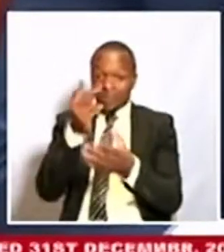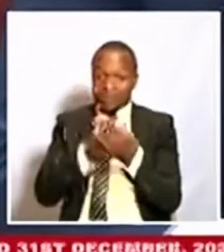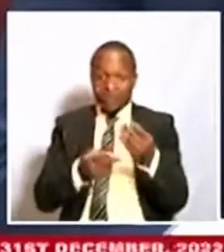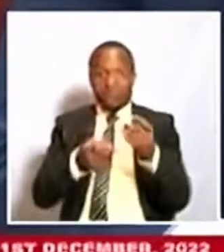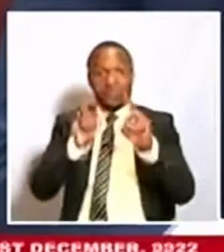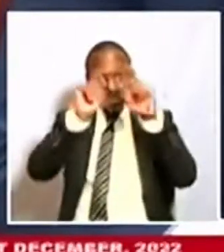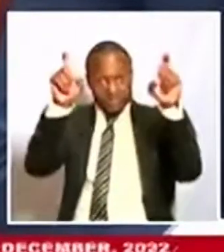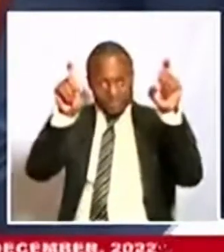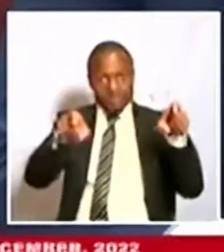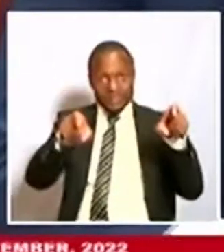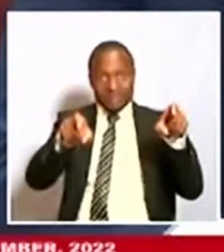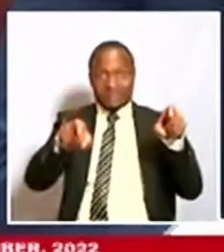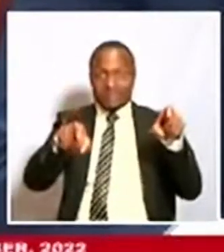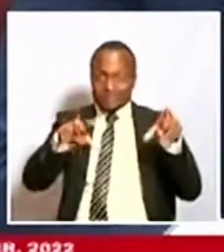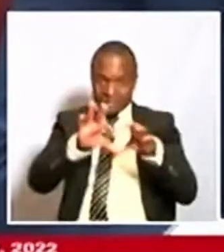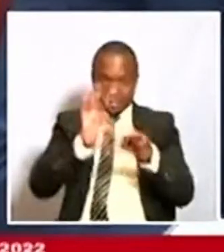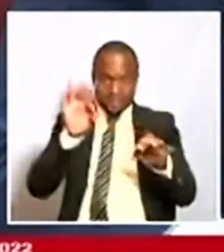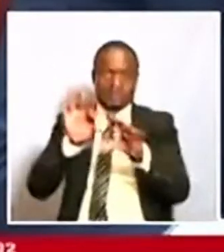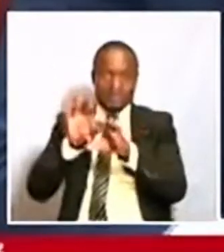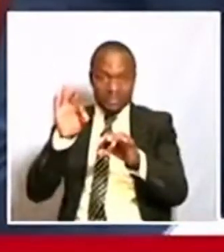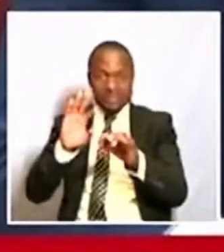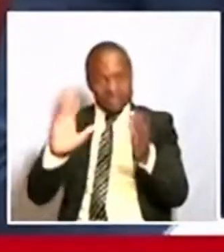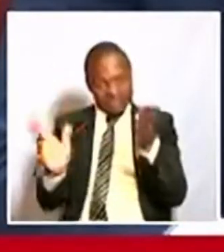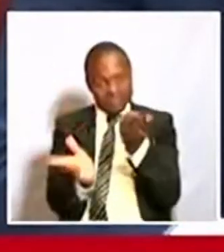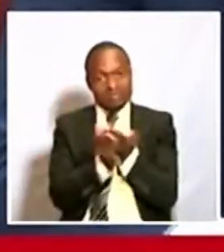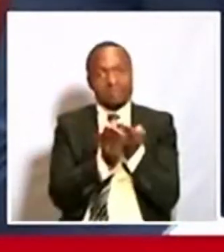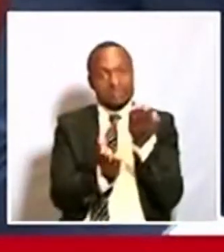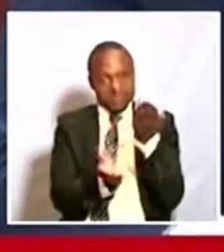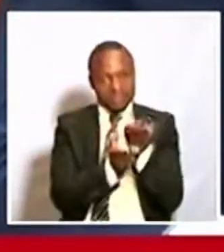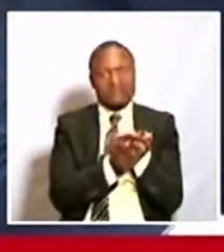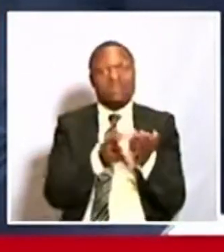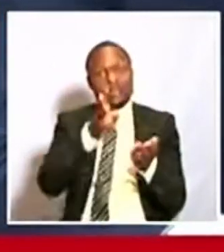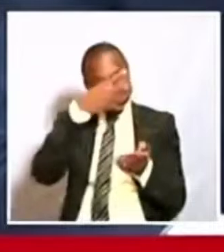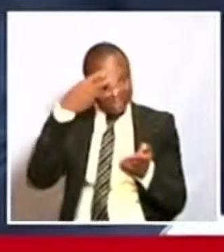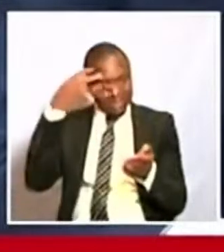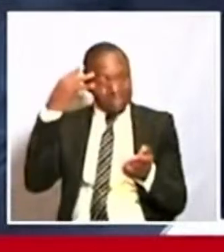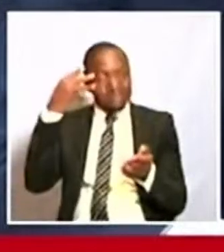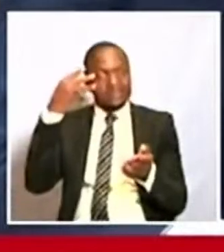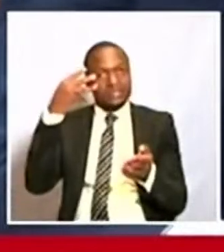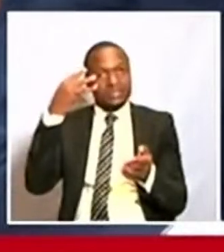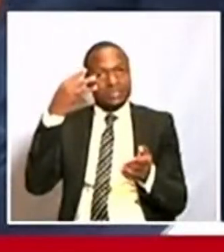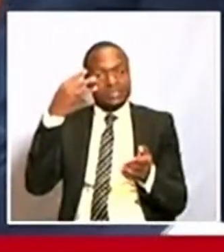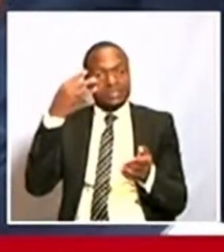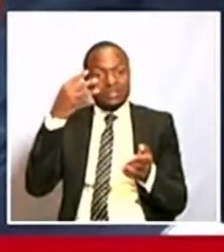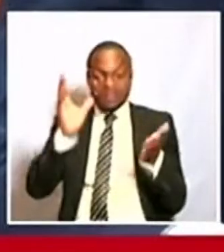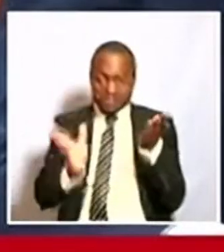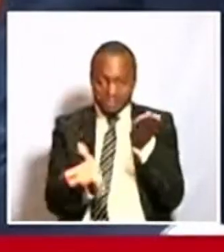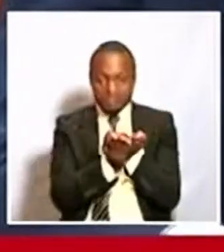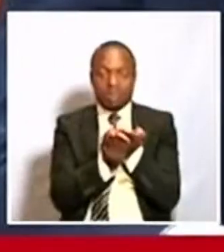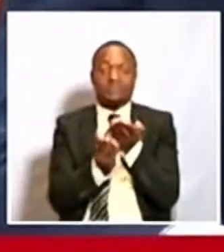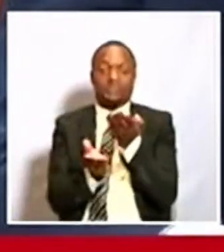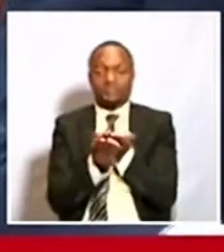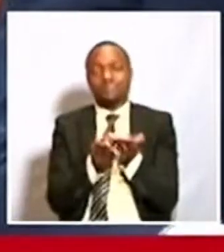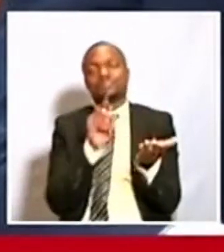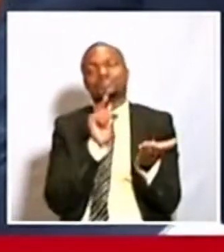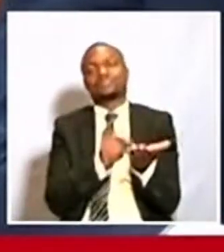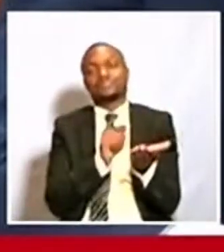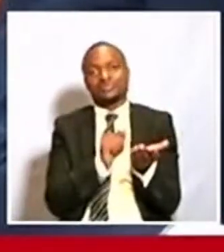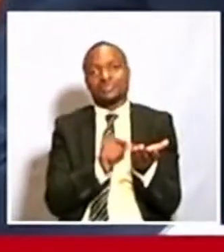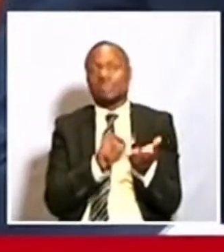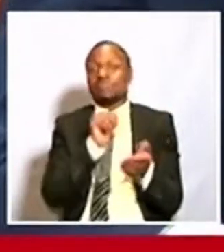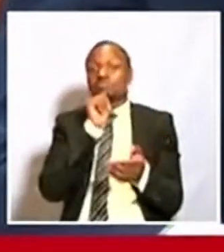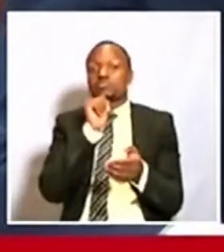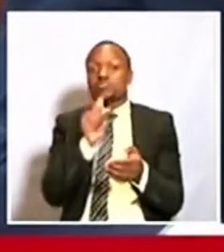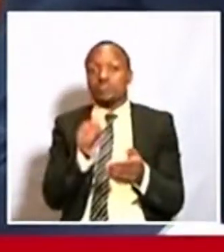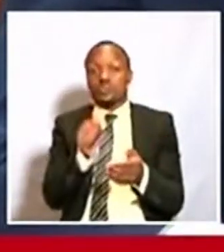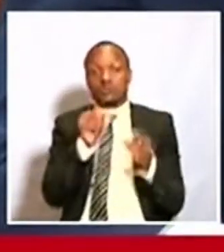certificates were recovered, the attachments, and also the NRCs, which have been even attached here. So it wasn't a